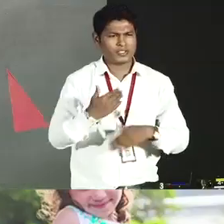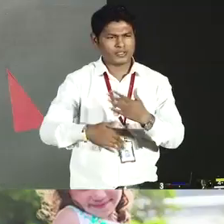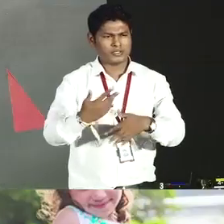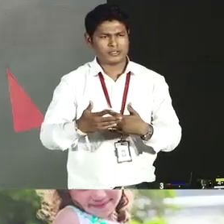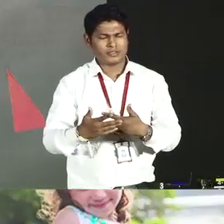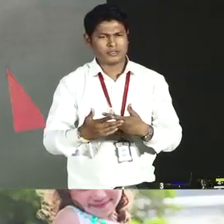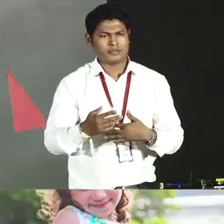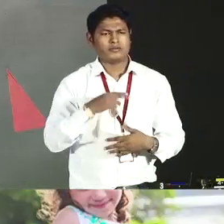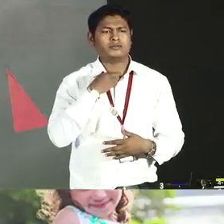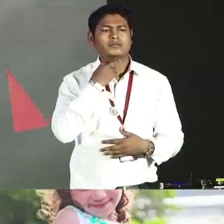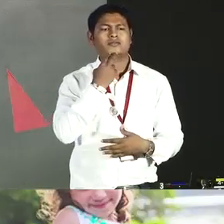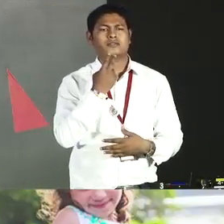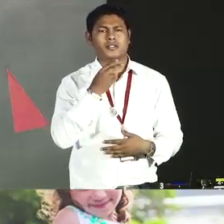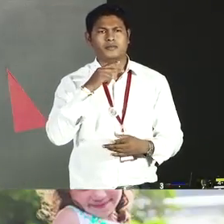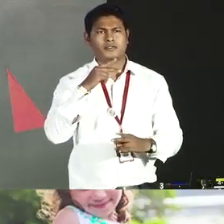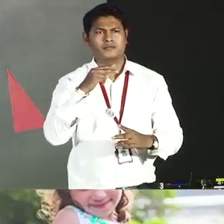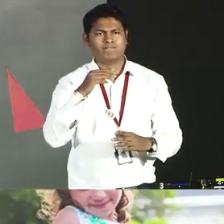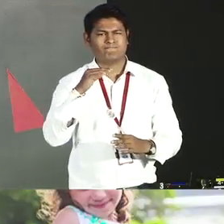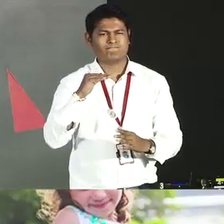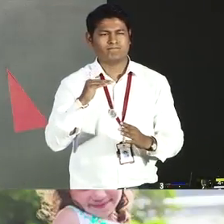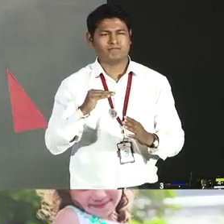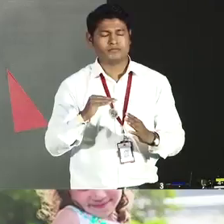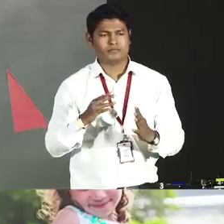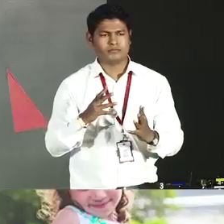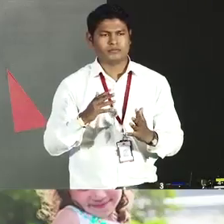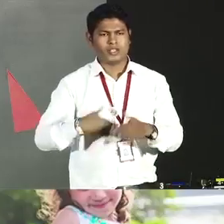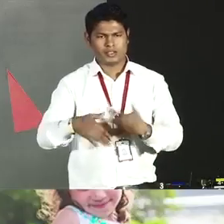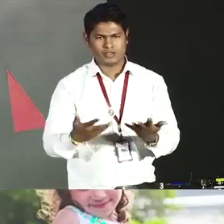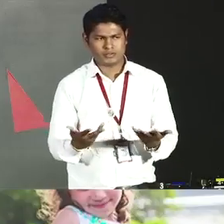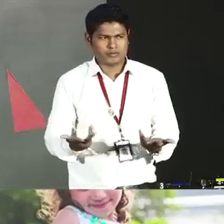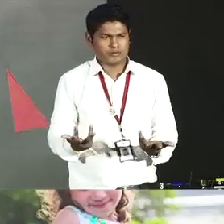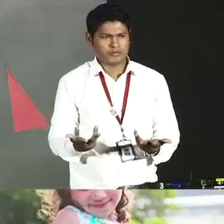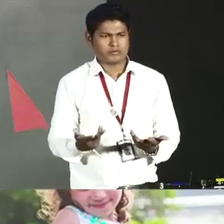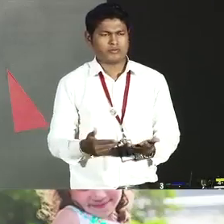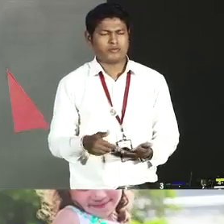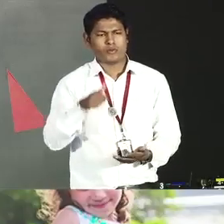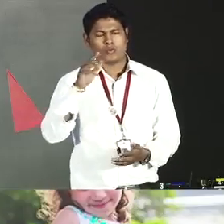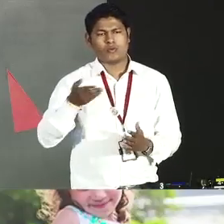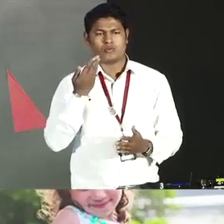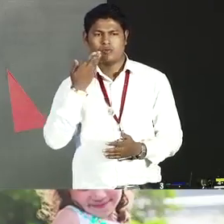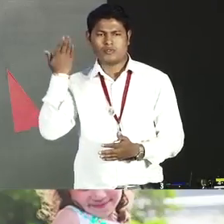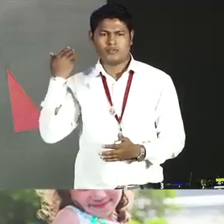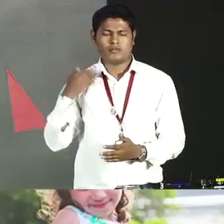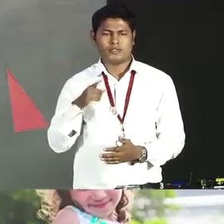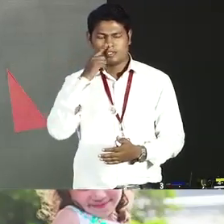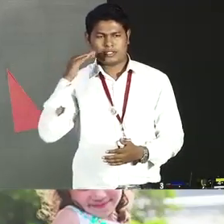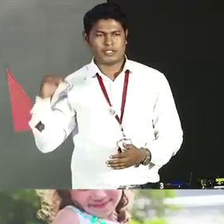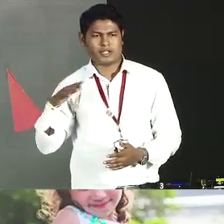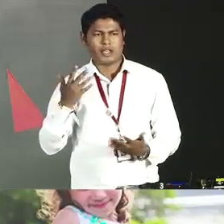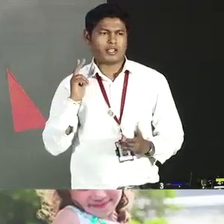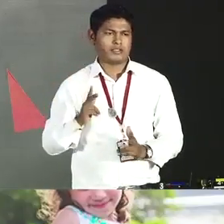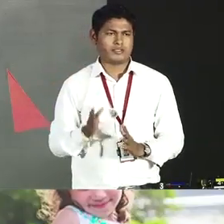started to slow down, and she started to not move forward as fast as her older sister had. And then it started to go